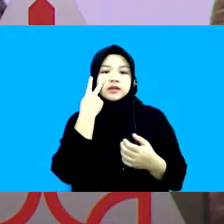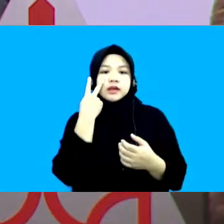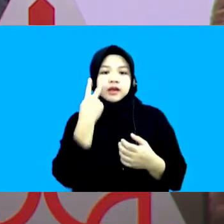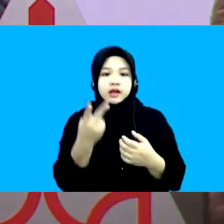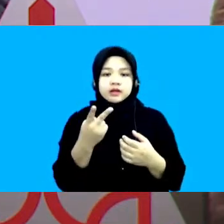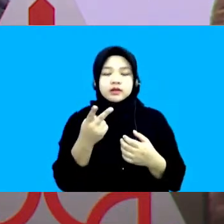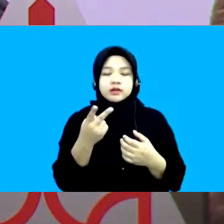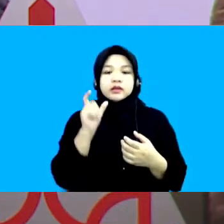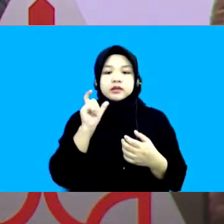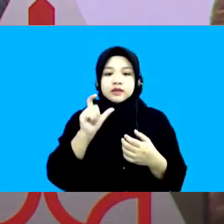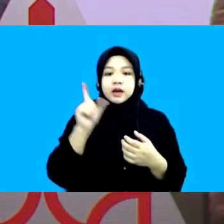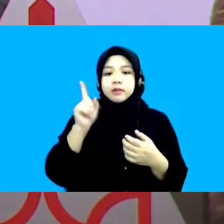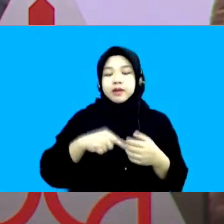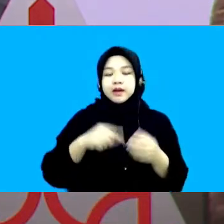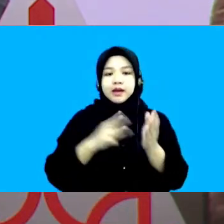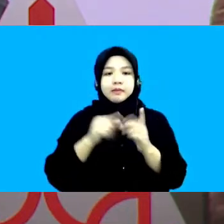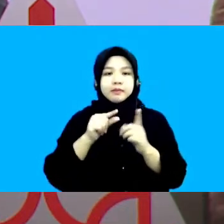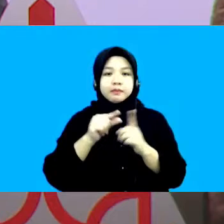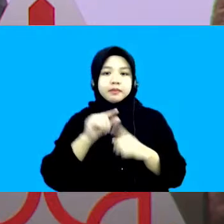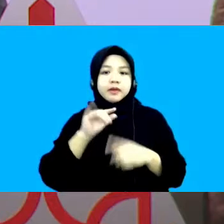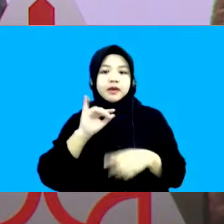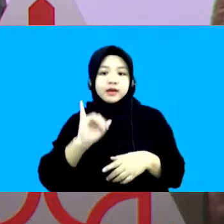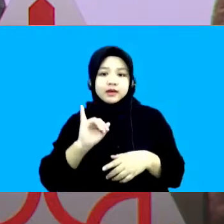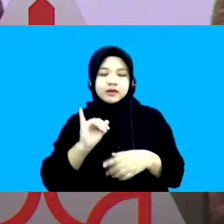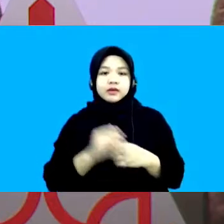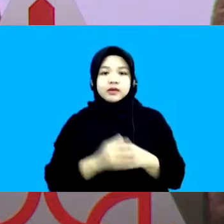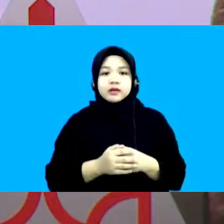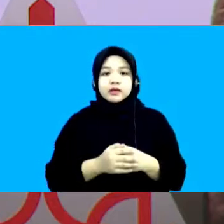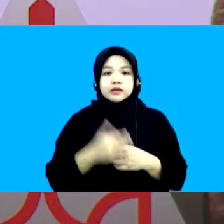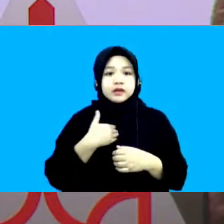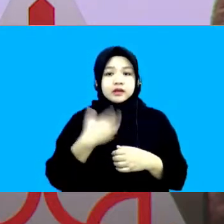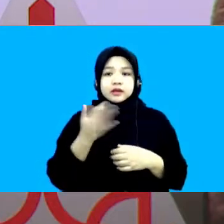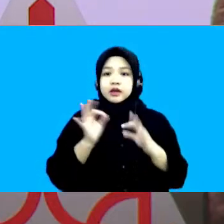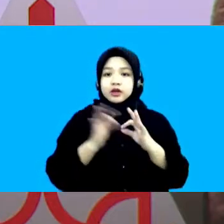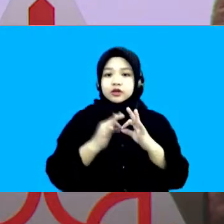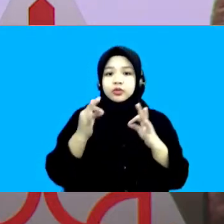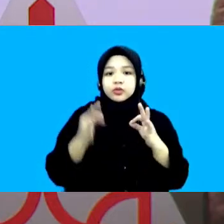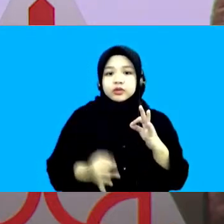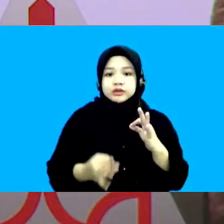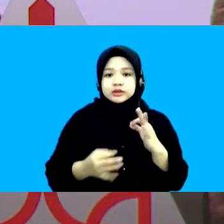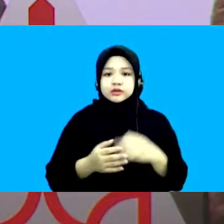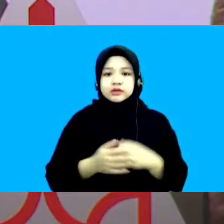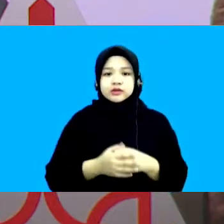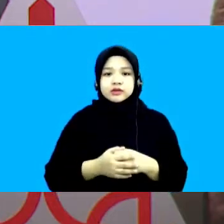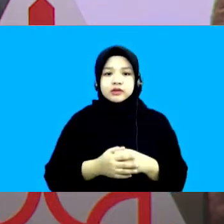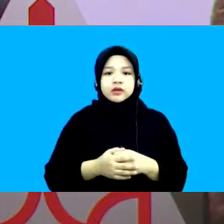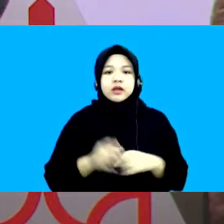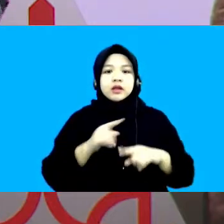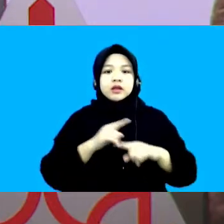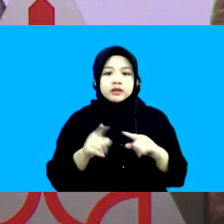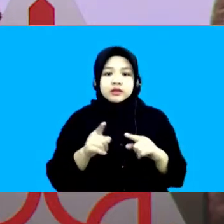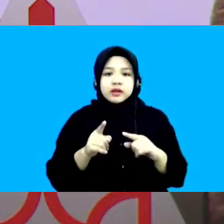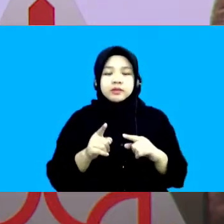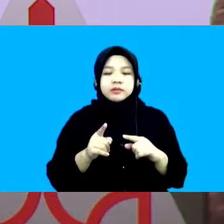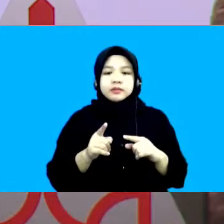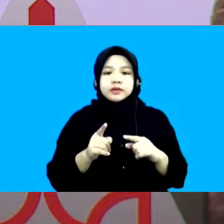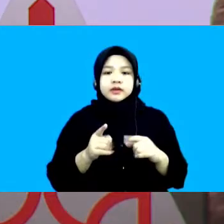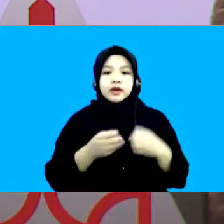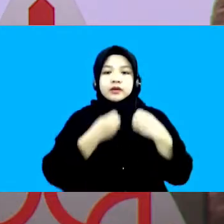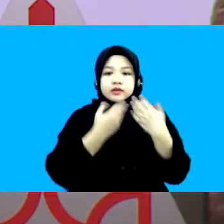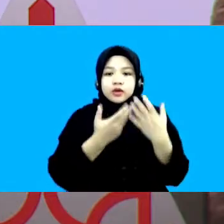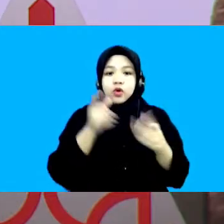but who are they? Do you have any name and address of those people so that you can give assistance? Money, food is a normal good, Professor Foster taught